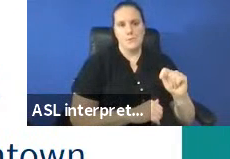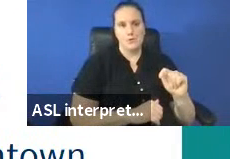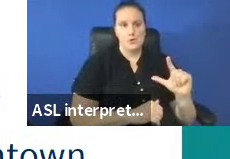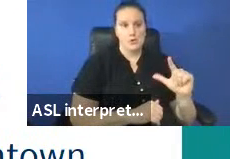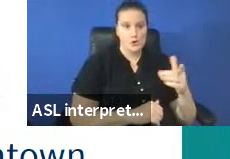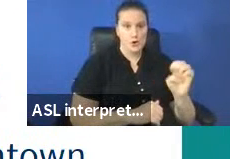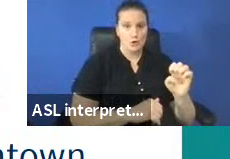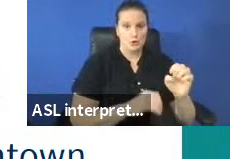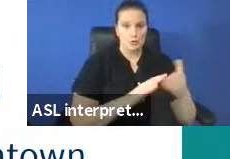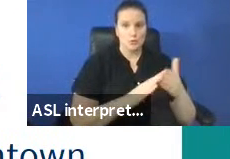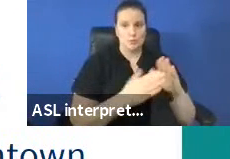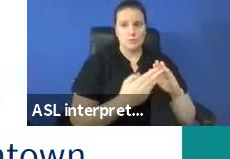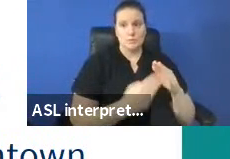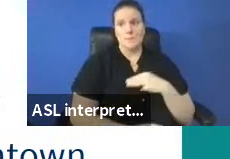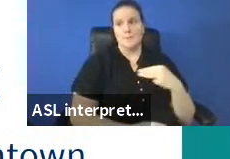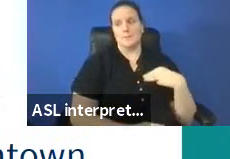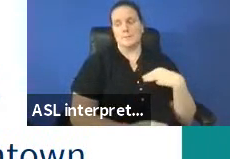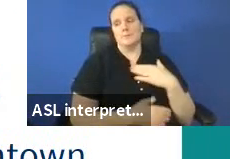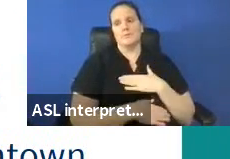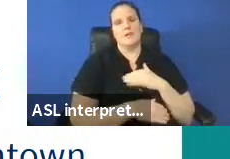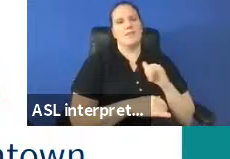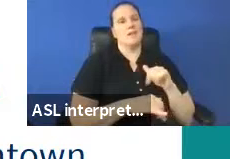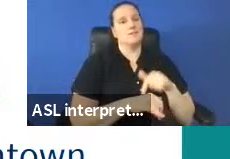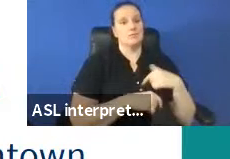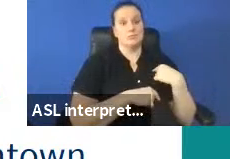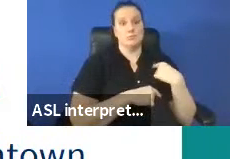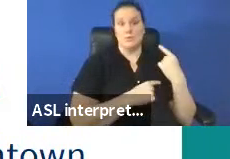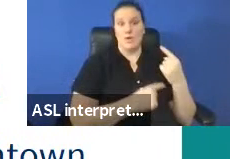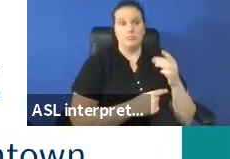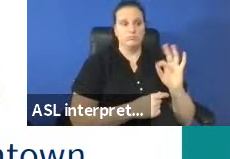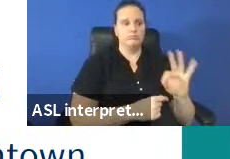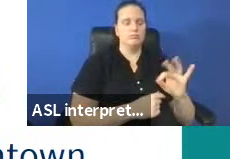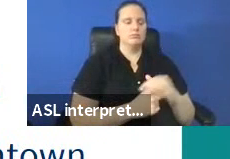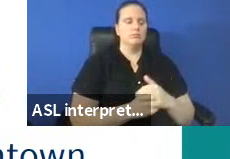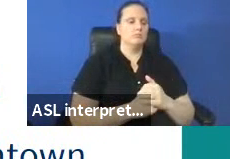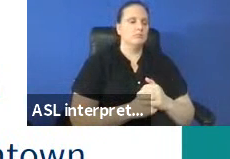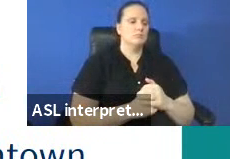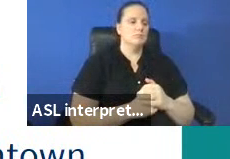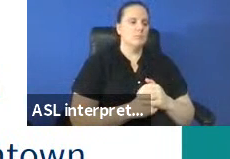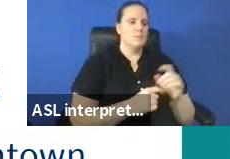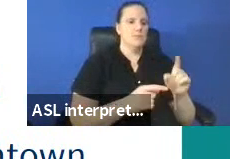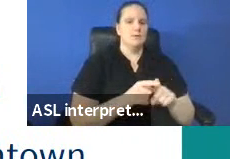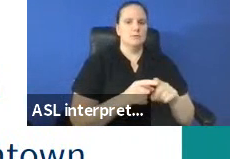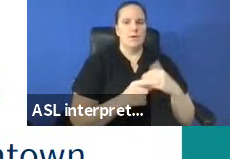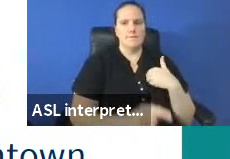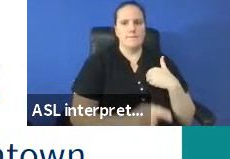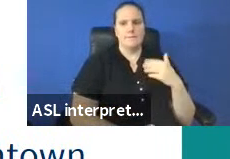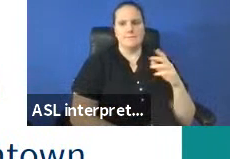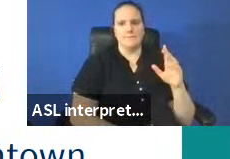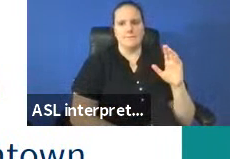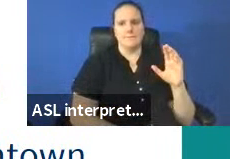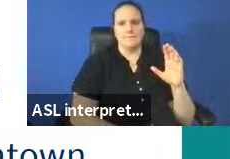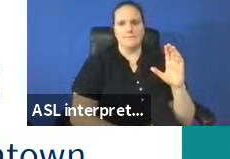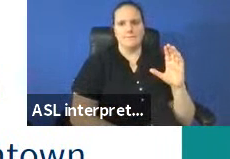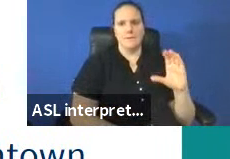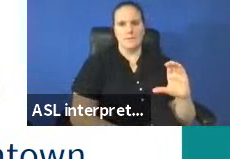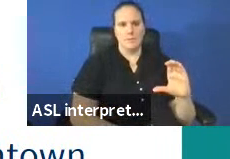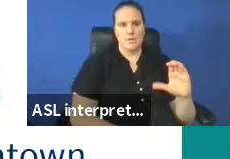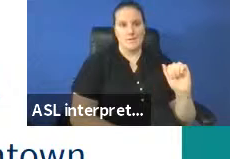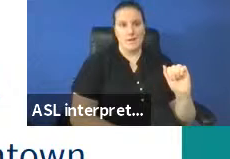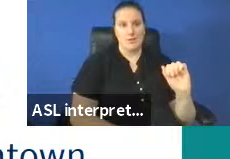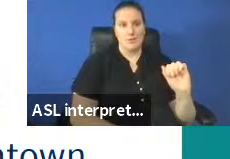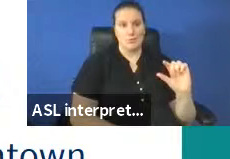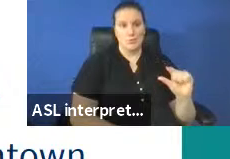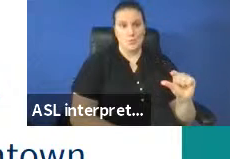So we really appreciate the time you put in so far. We also have CAG, Community Advisory Group members on